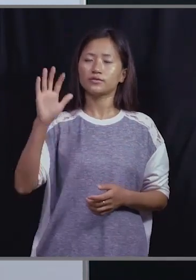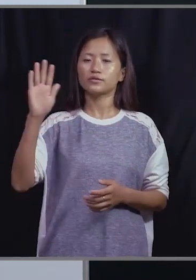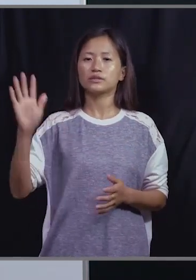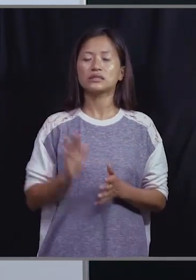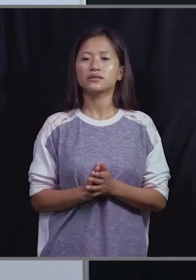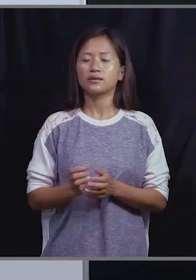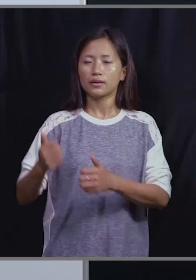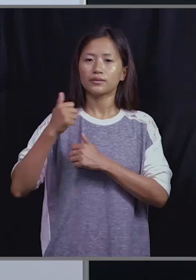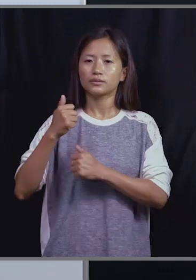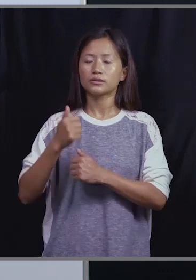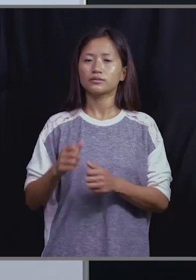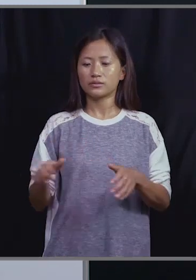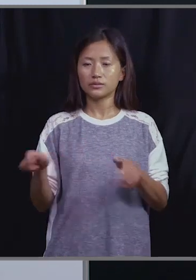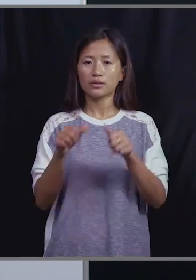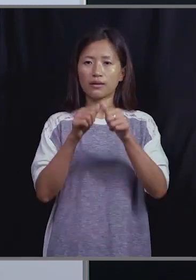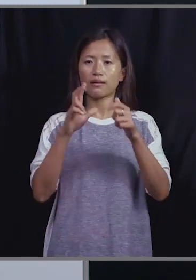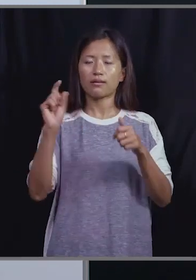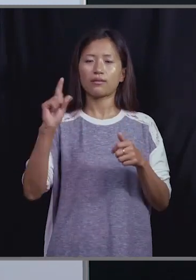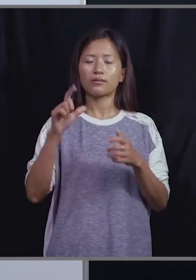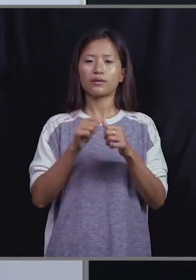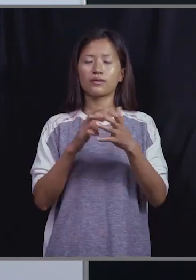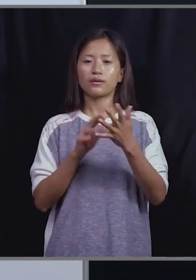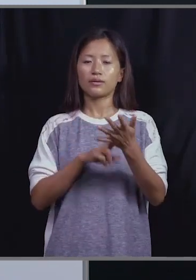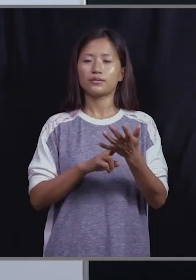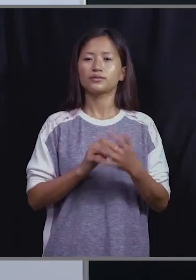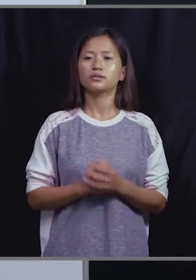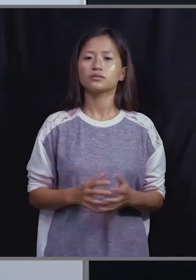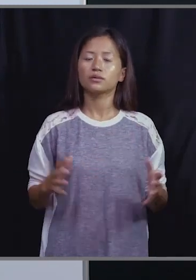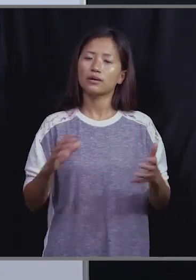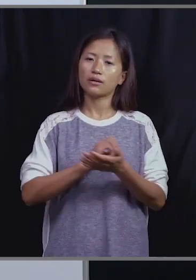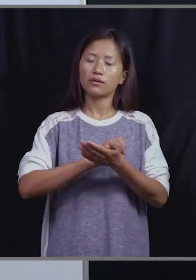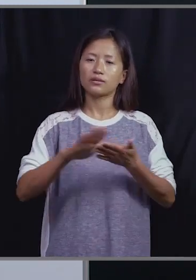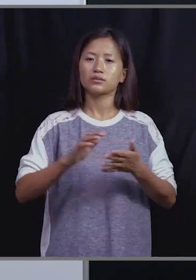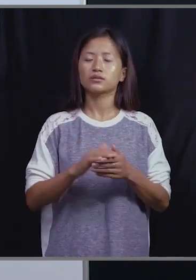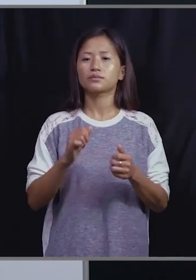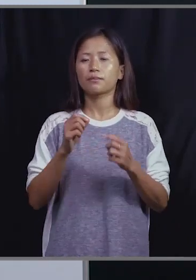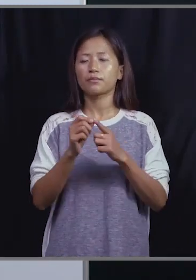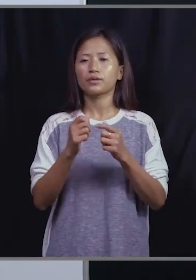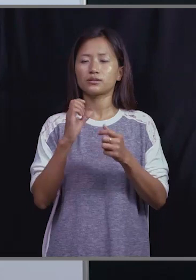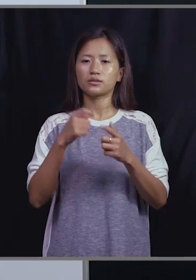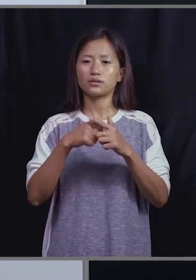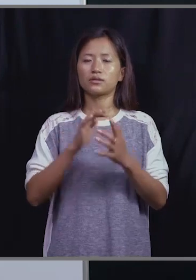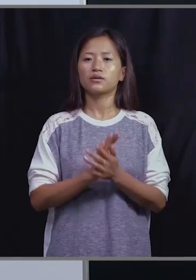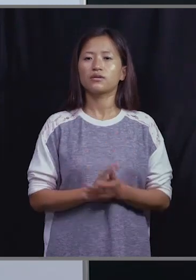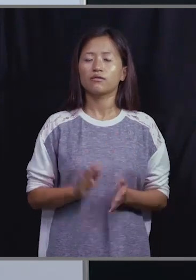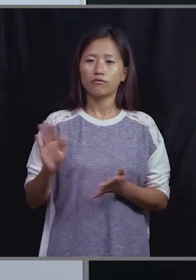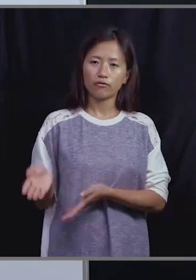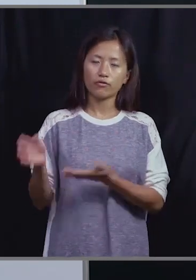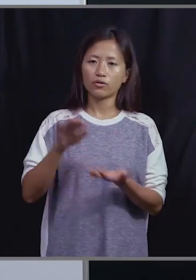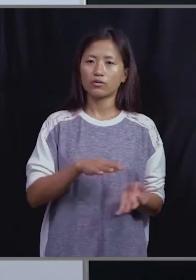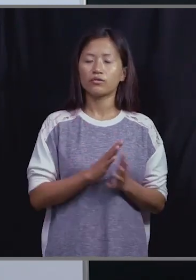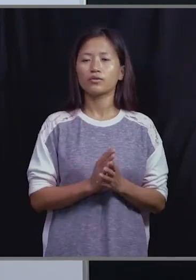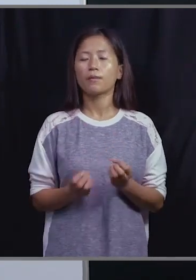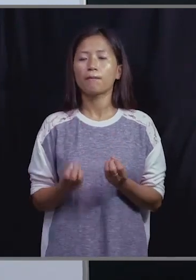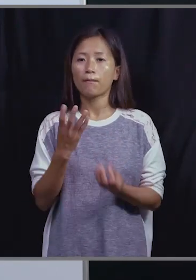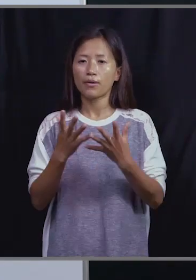a military alliance, so he decided to end this pact. All right, the next is the fall of the Berlin Wall. The Berlin